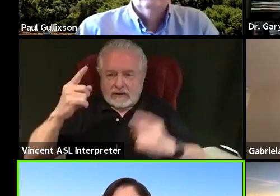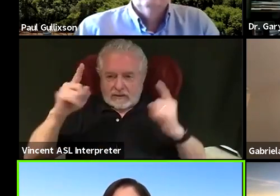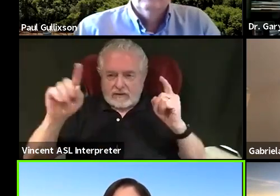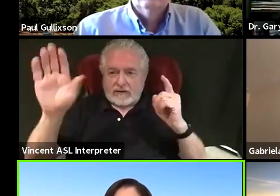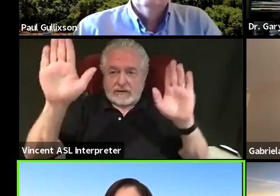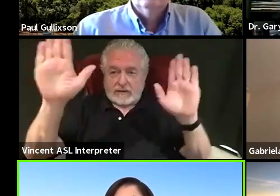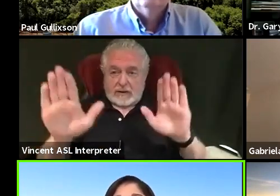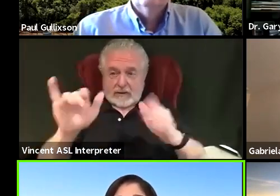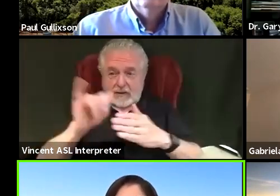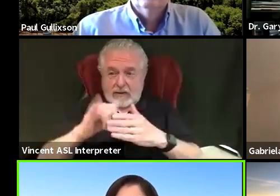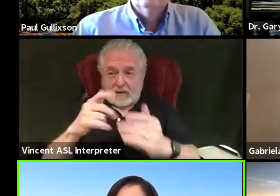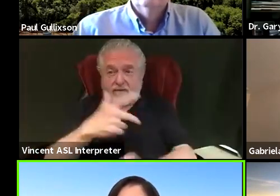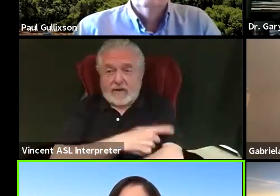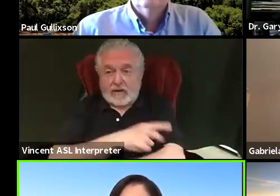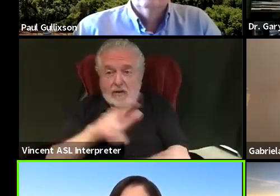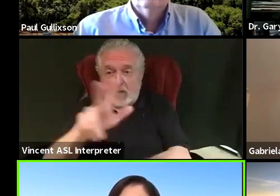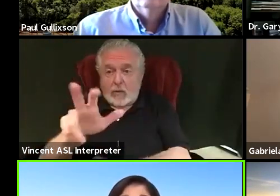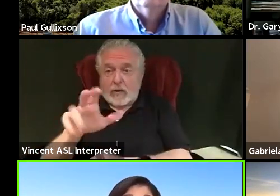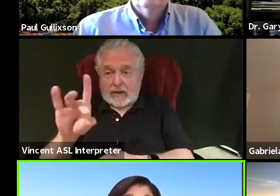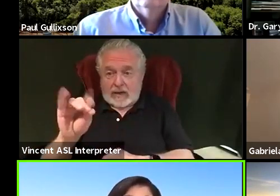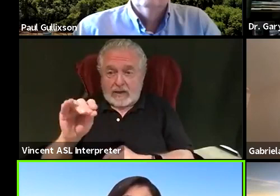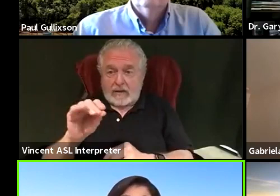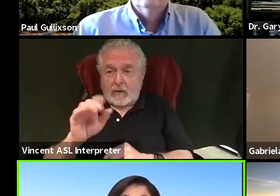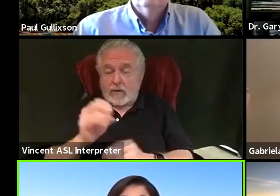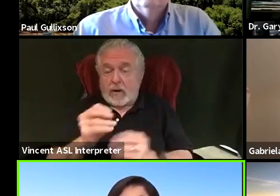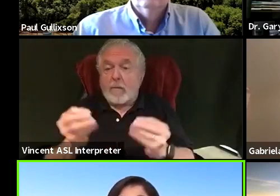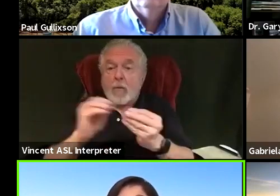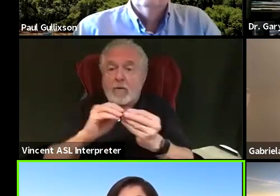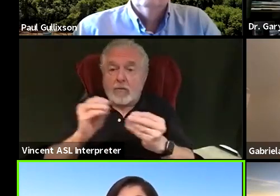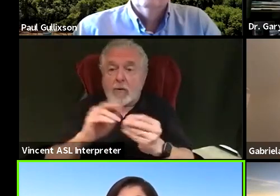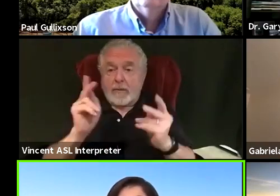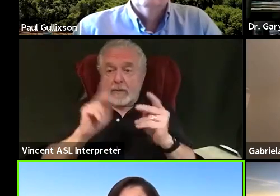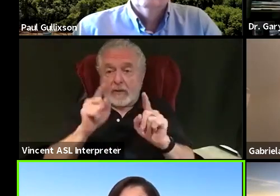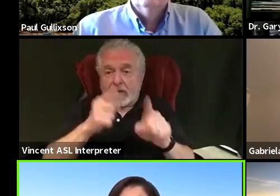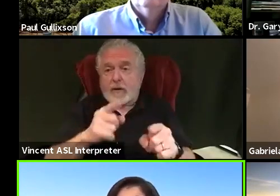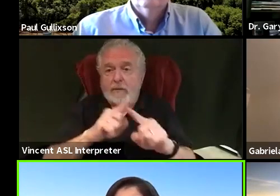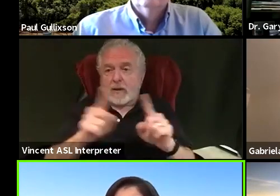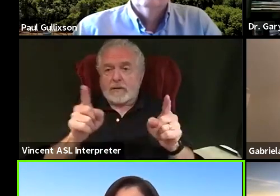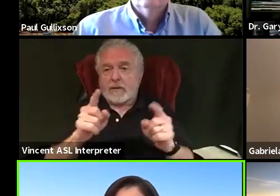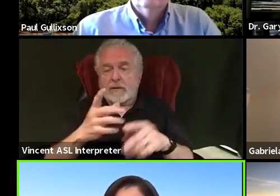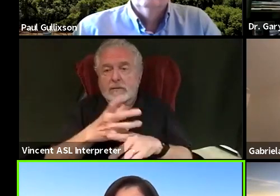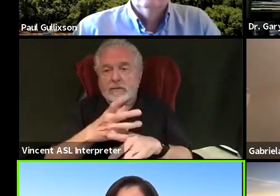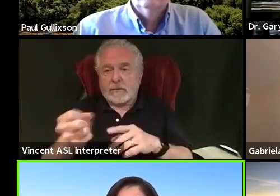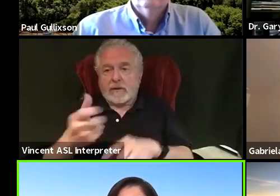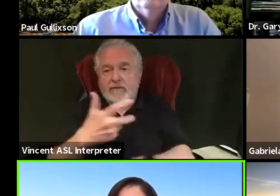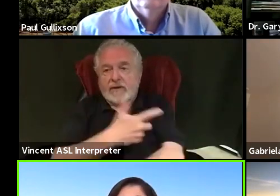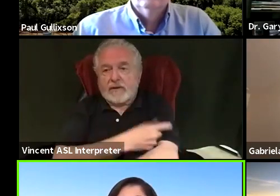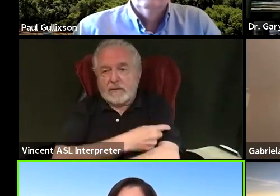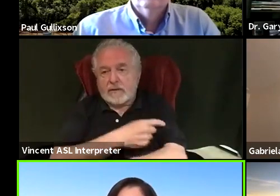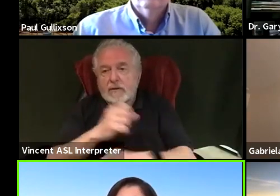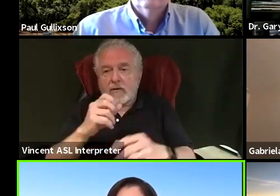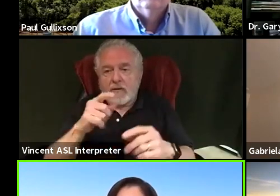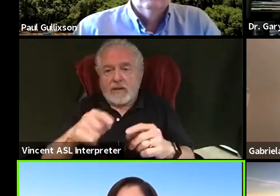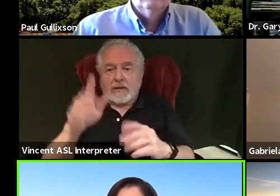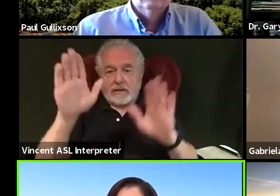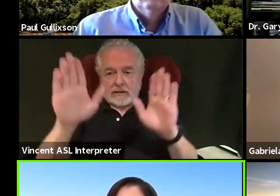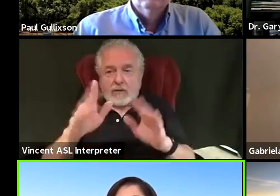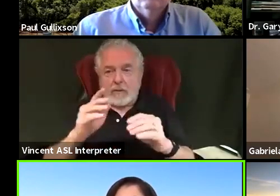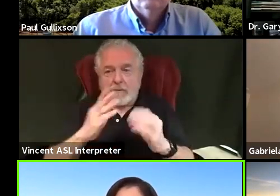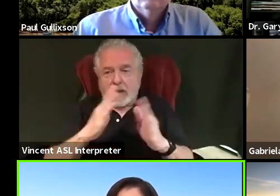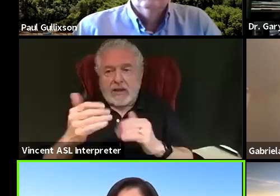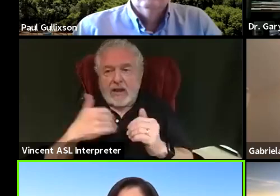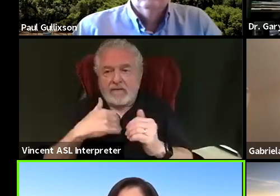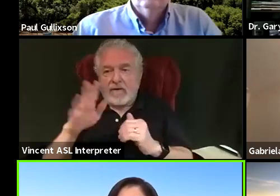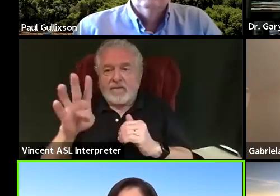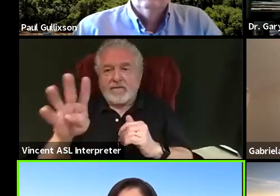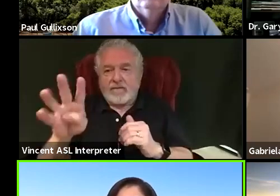Sunday vaccinated 380, and they would have done more if there were more people there, but they ran out of vaccine. So for this Sunday, we're planning to